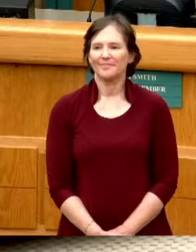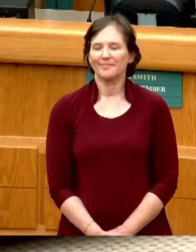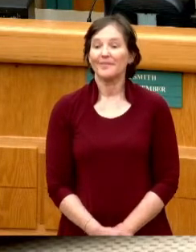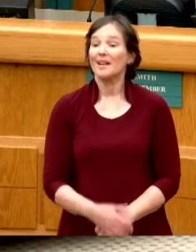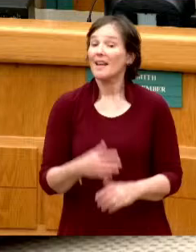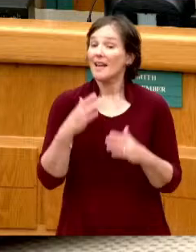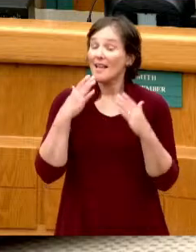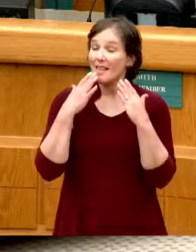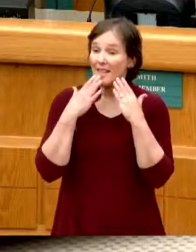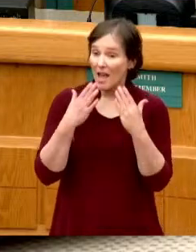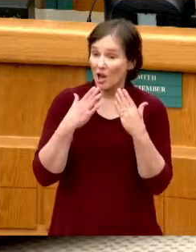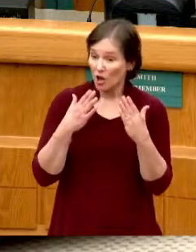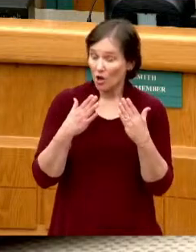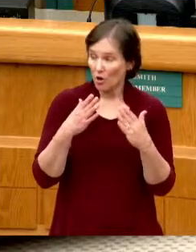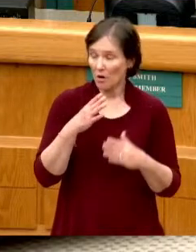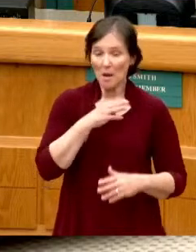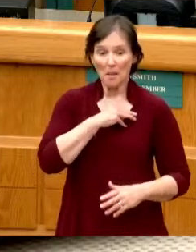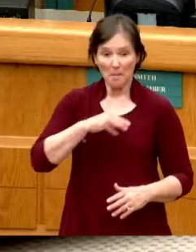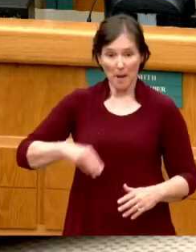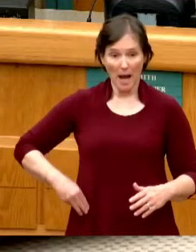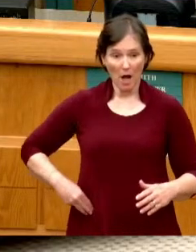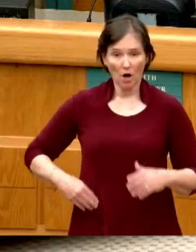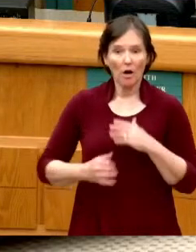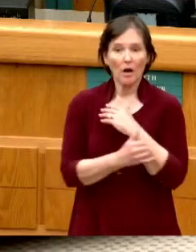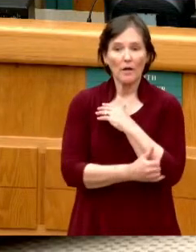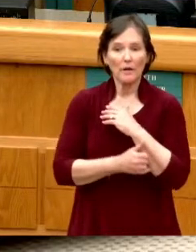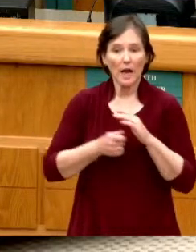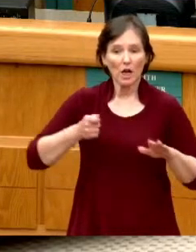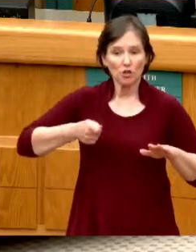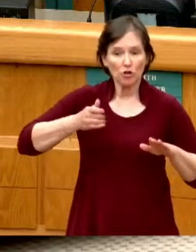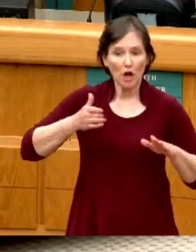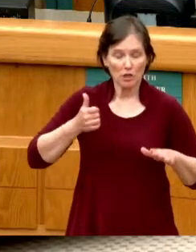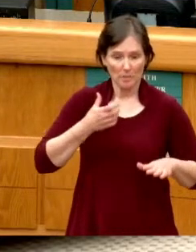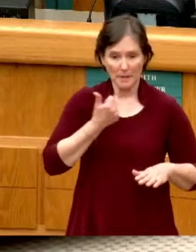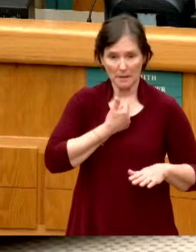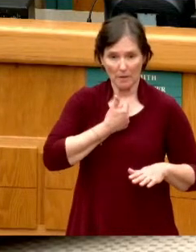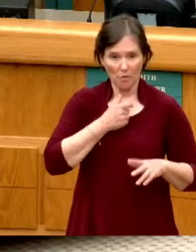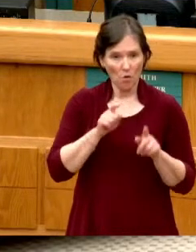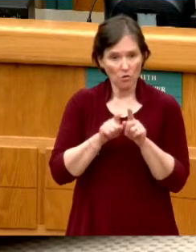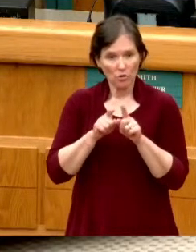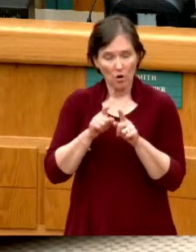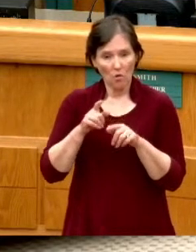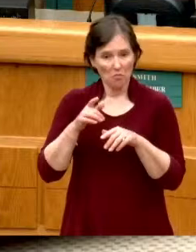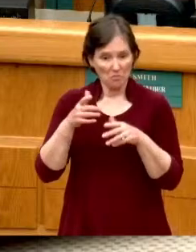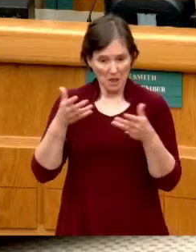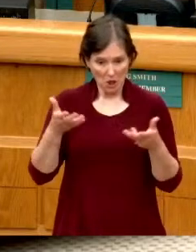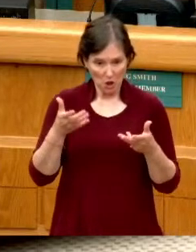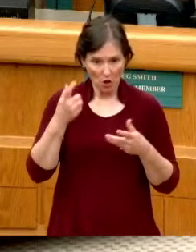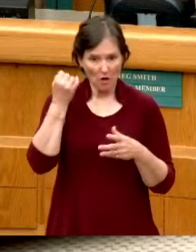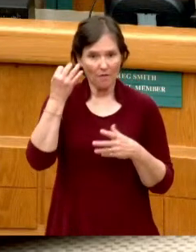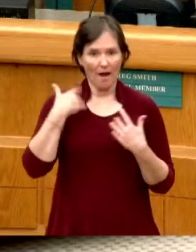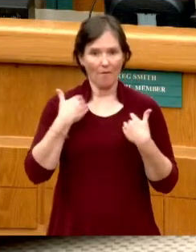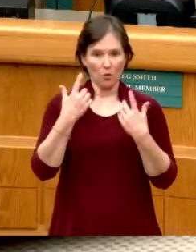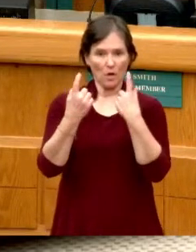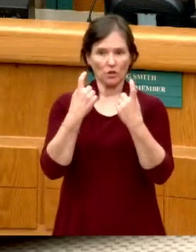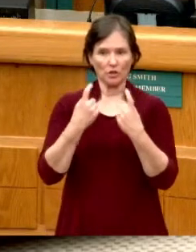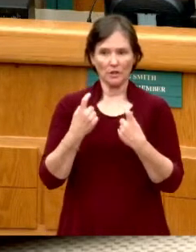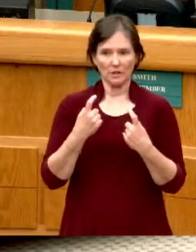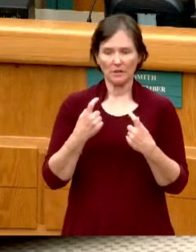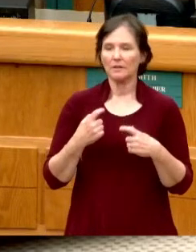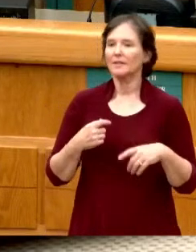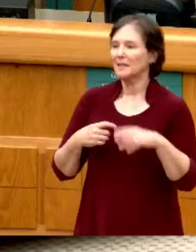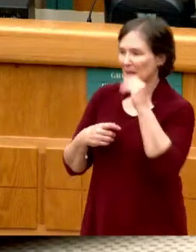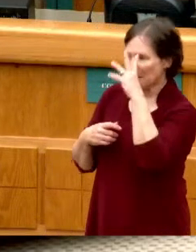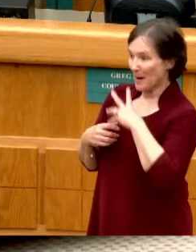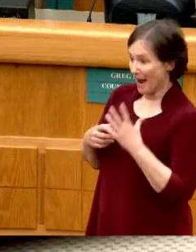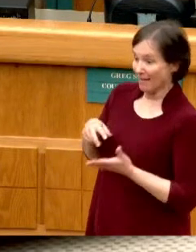Thank you. The mayor, the county judge, and myself are available if you have any questions. I guess me jumping up 3